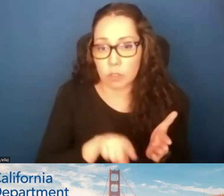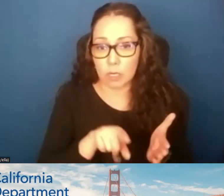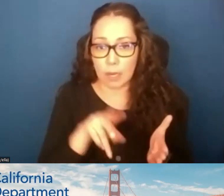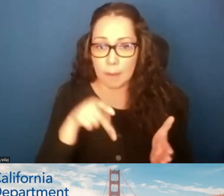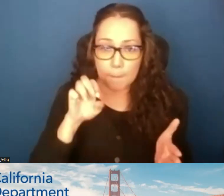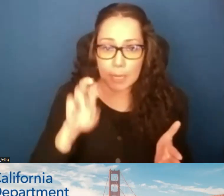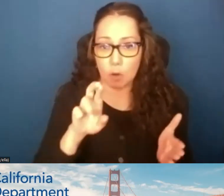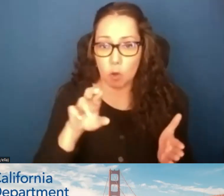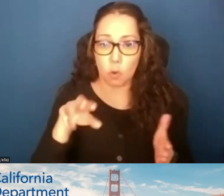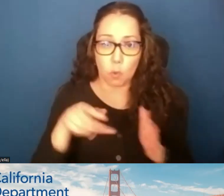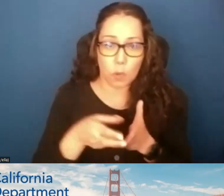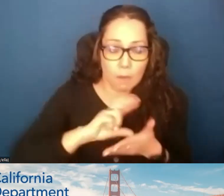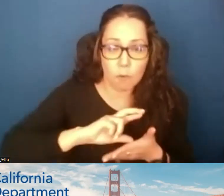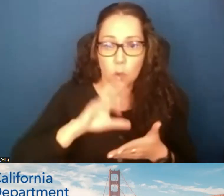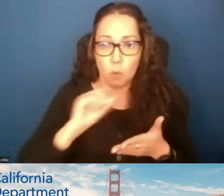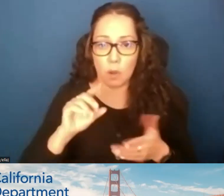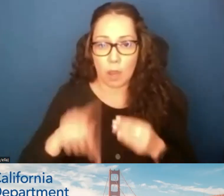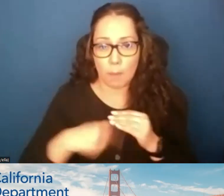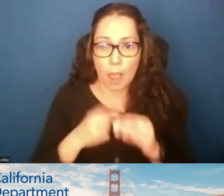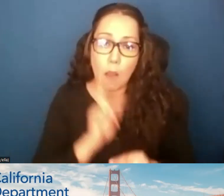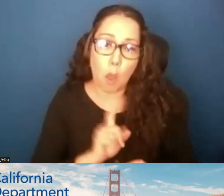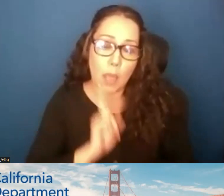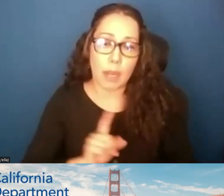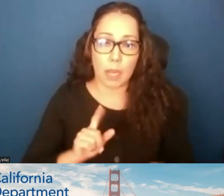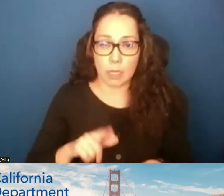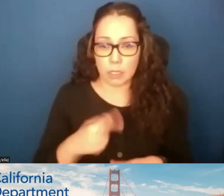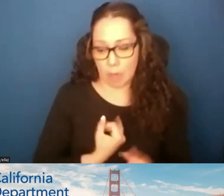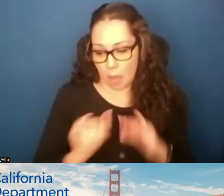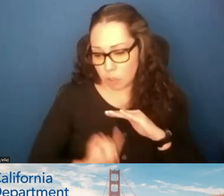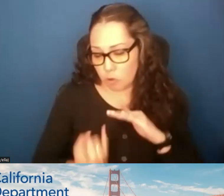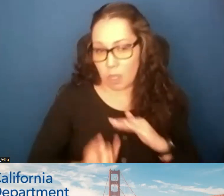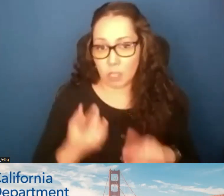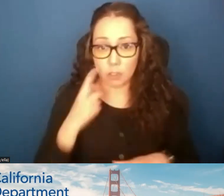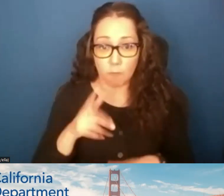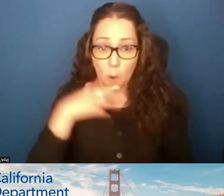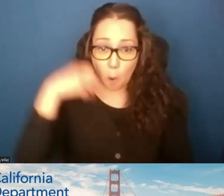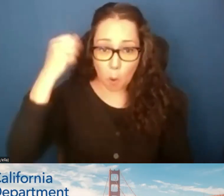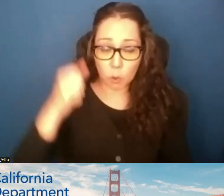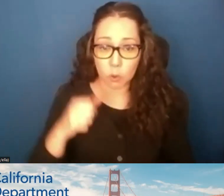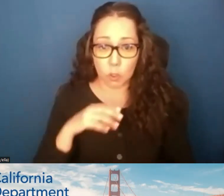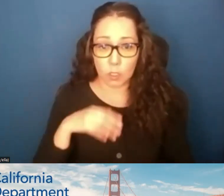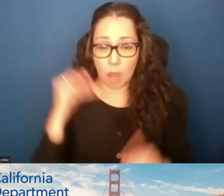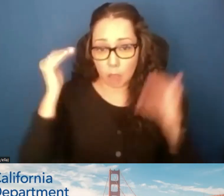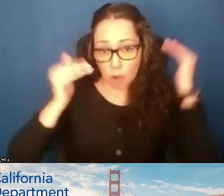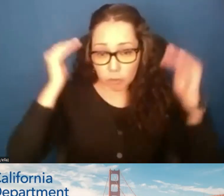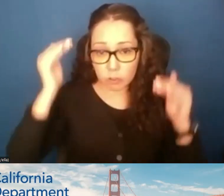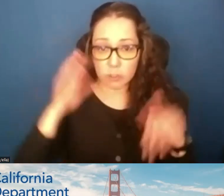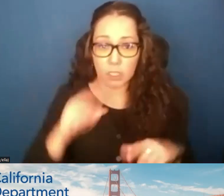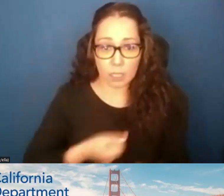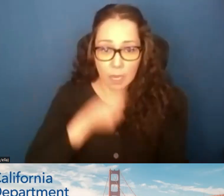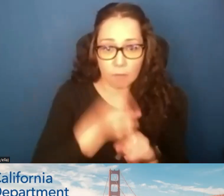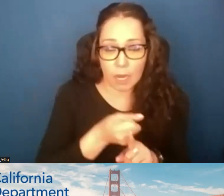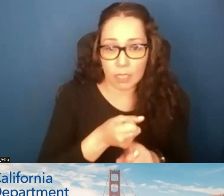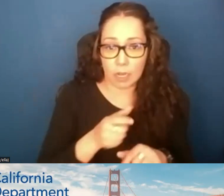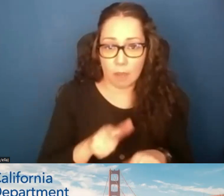articles on loneliness and isolation for older adults in long-term care facilities specifically, and on the effects that prolonged